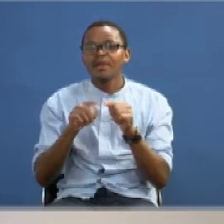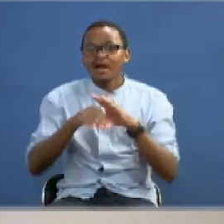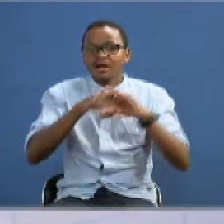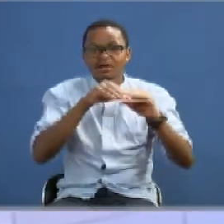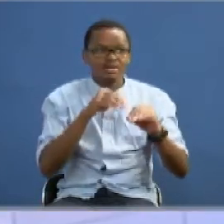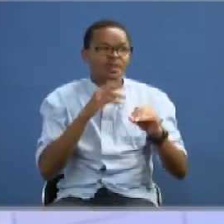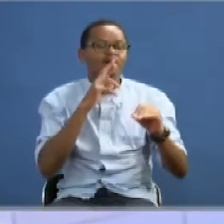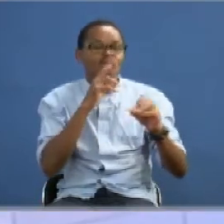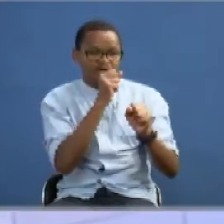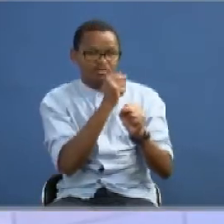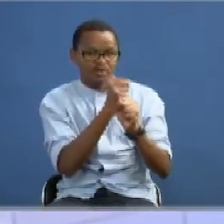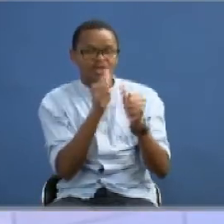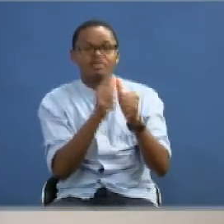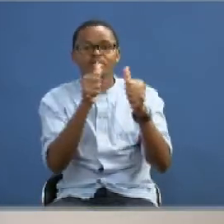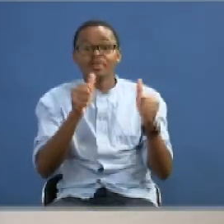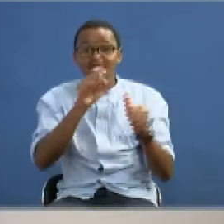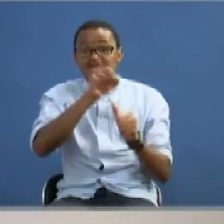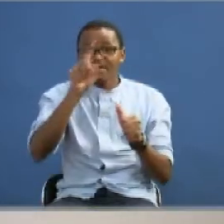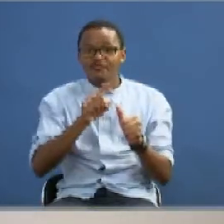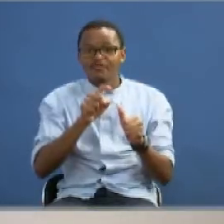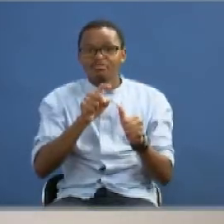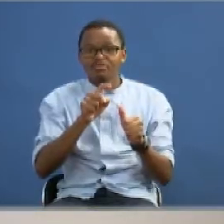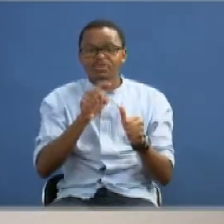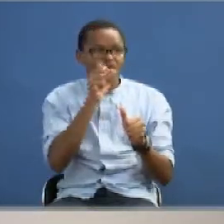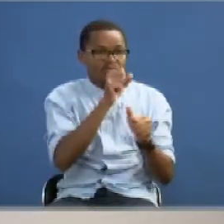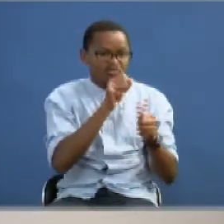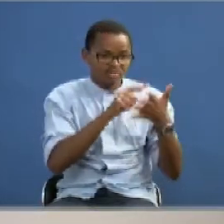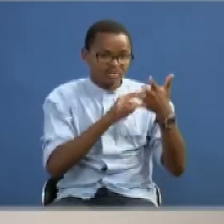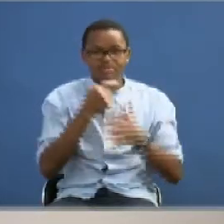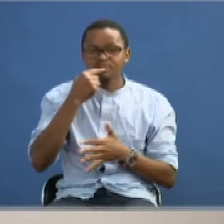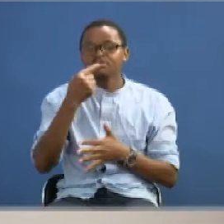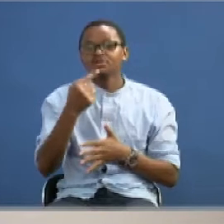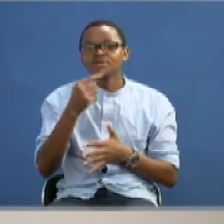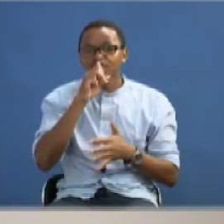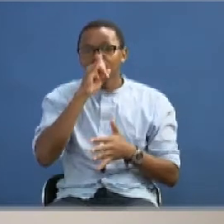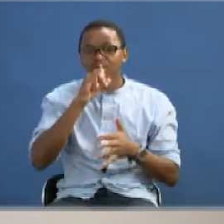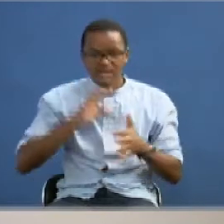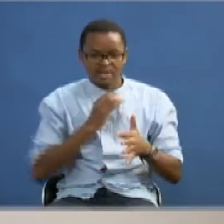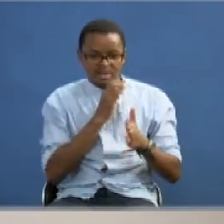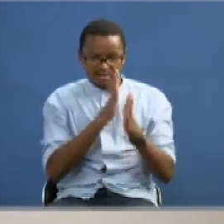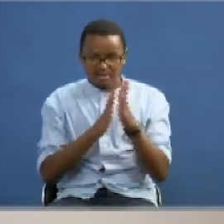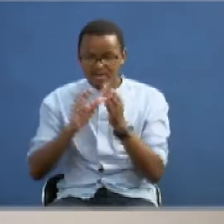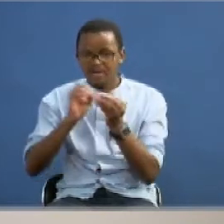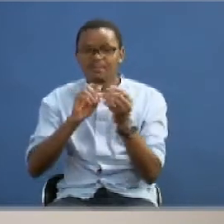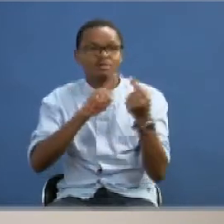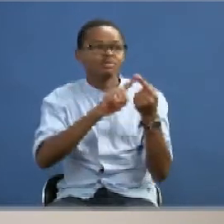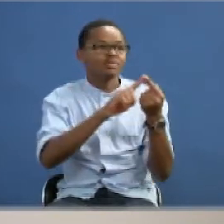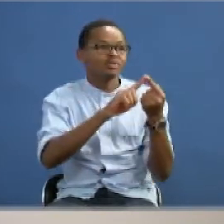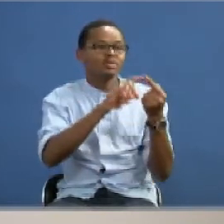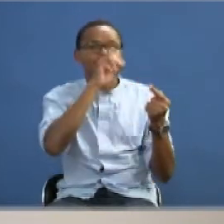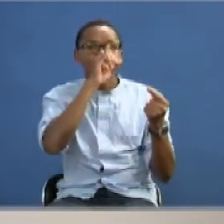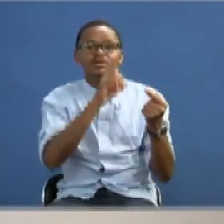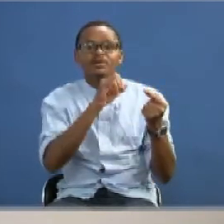out have been working. Right. And therefore, the whole point that I'm trying to drive home is our strategy number one